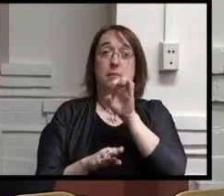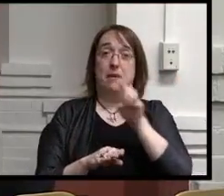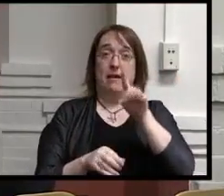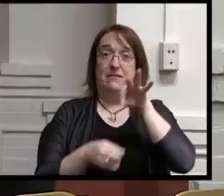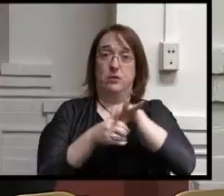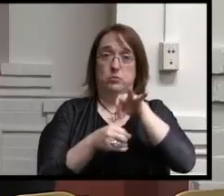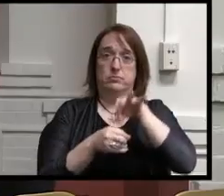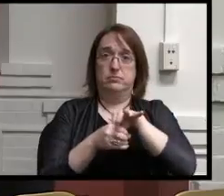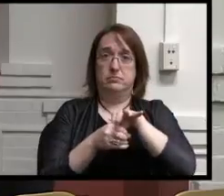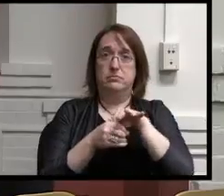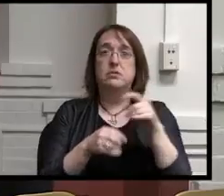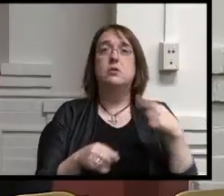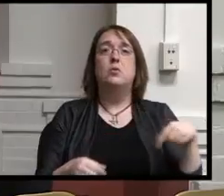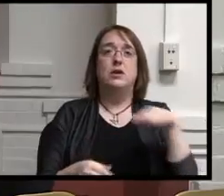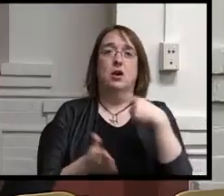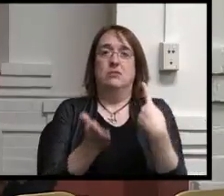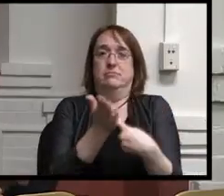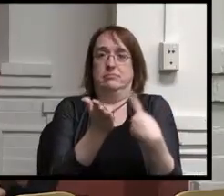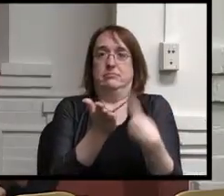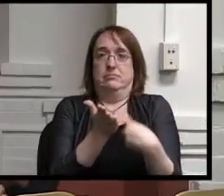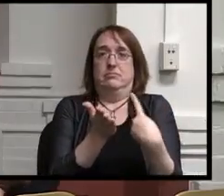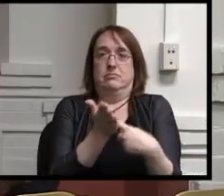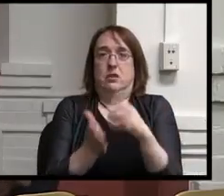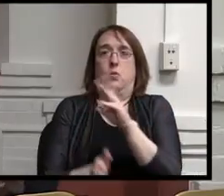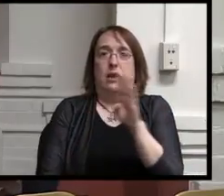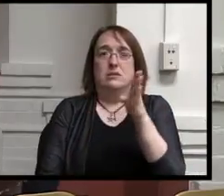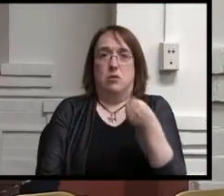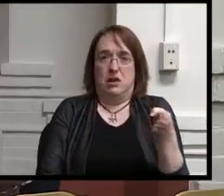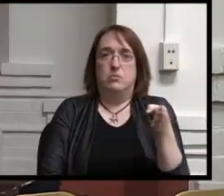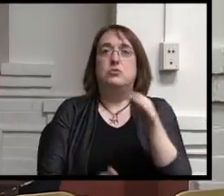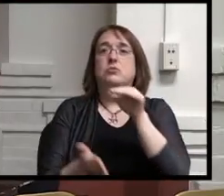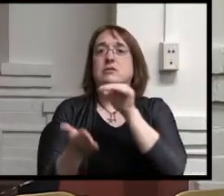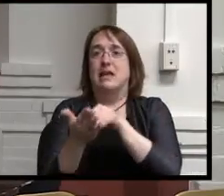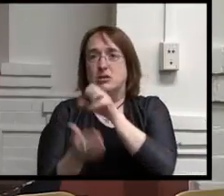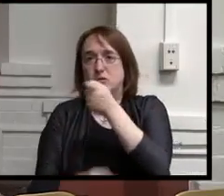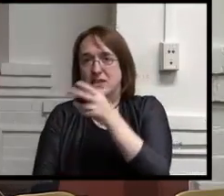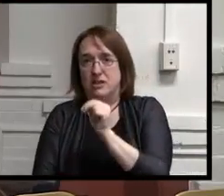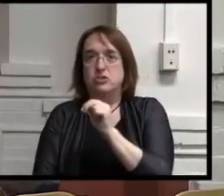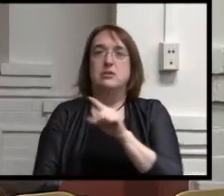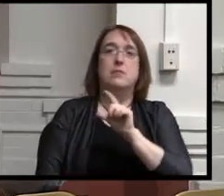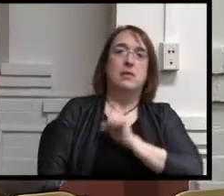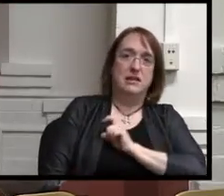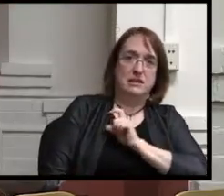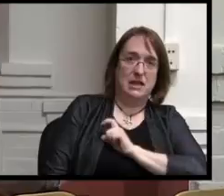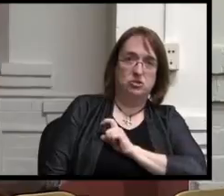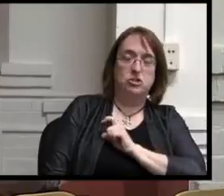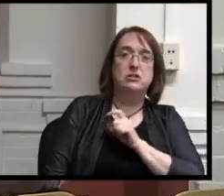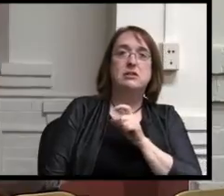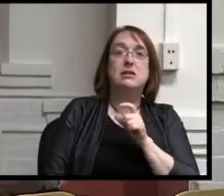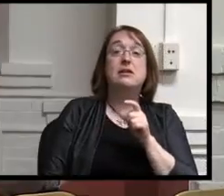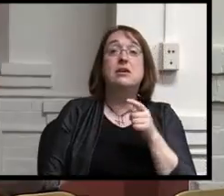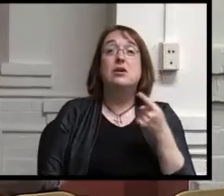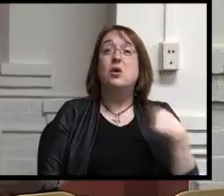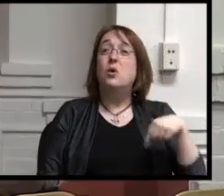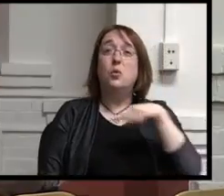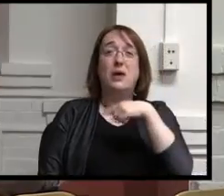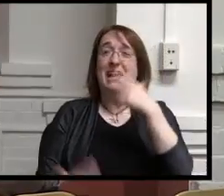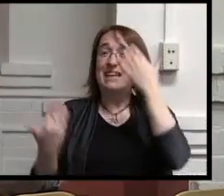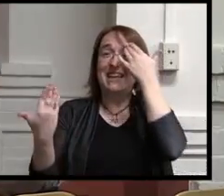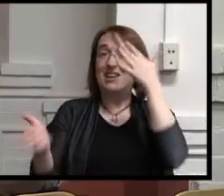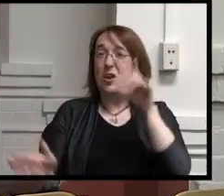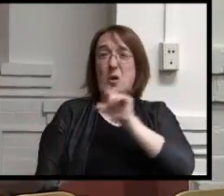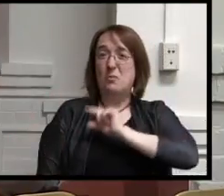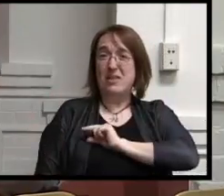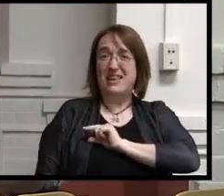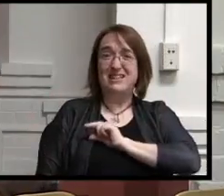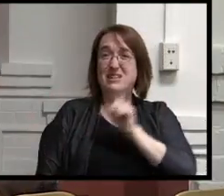we talked about a West Brattleboro station, a central station, and a police station. We didn't even know where the police station was